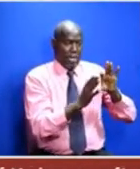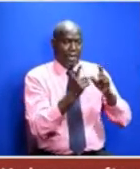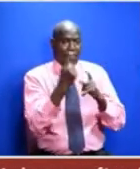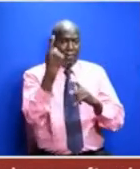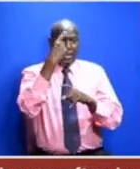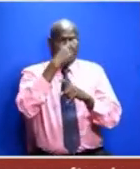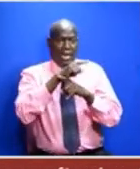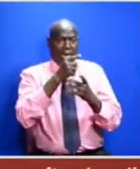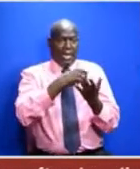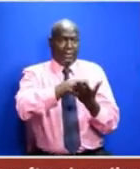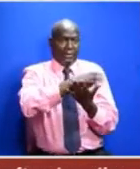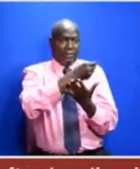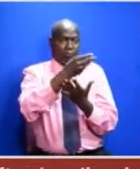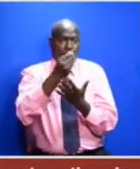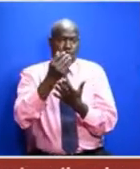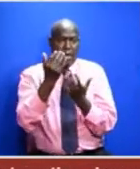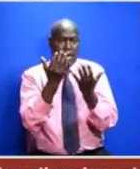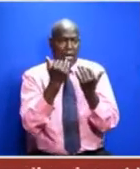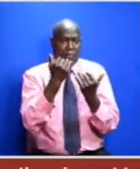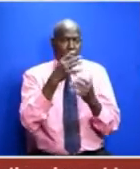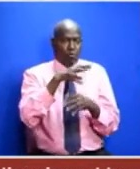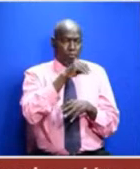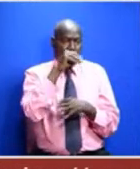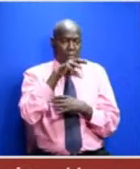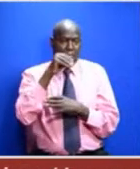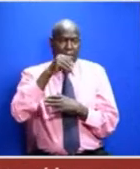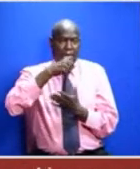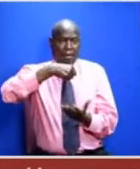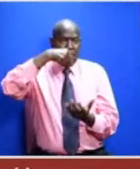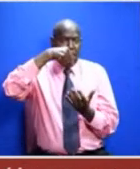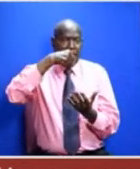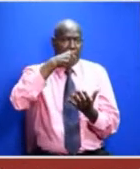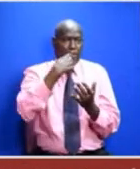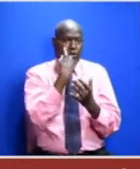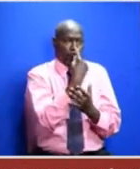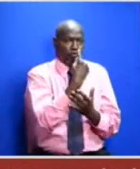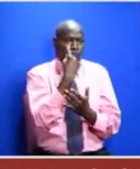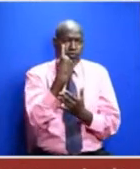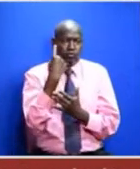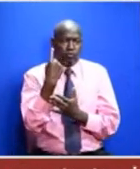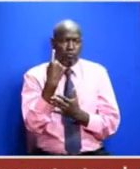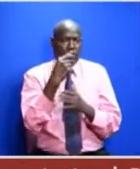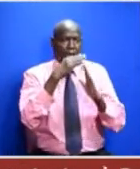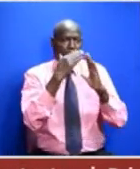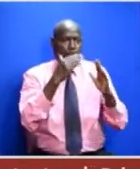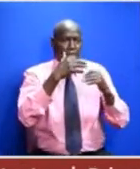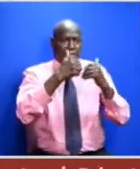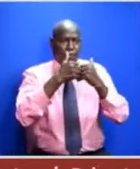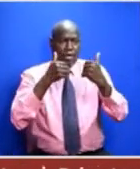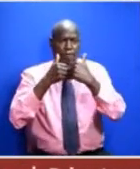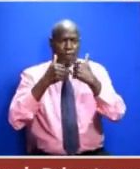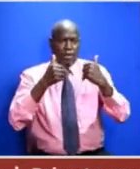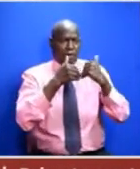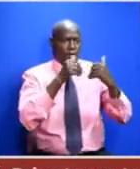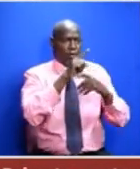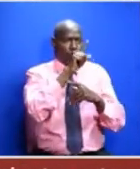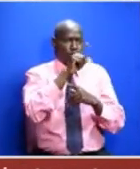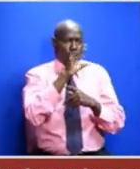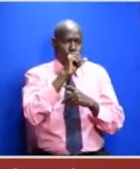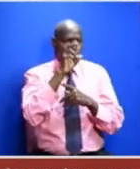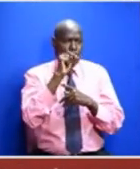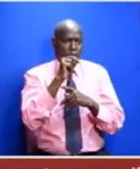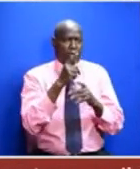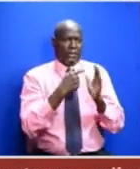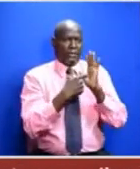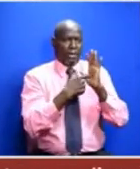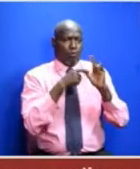it's the day of distribution, whereby they're coming to collect the buckets, we go per house, we divide them into different zones. So let's say